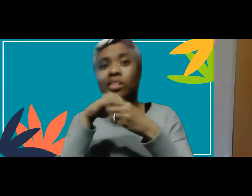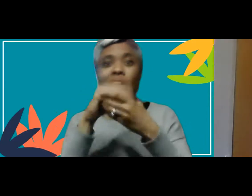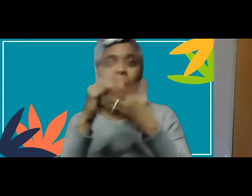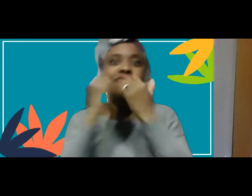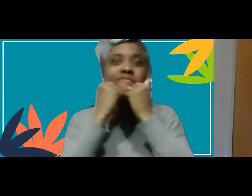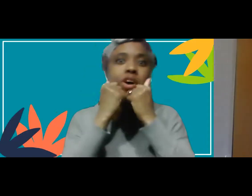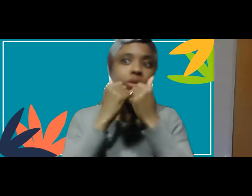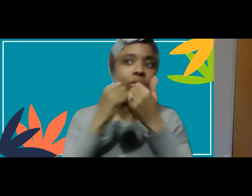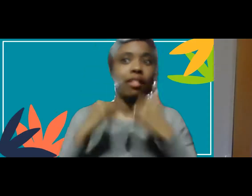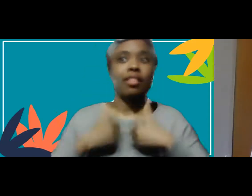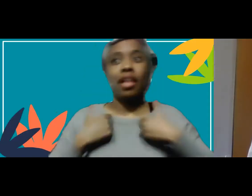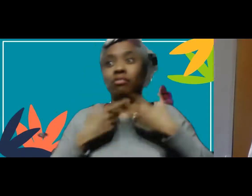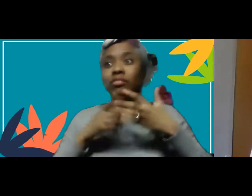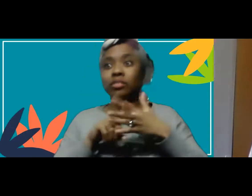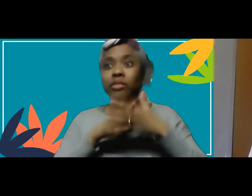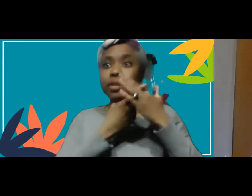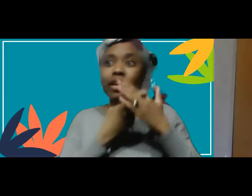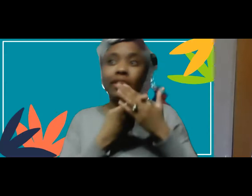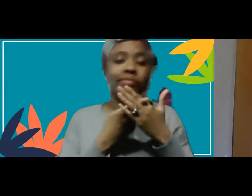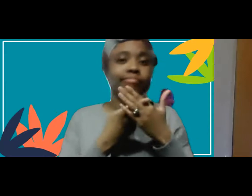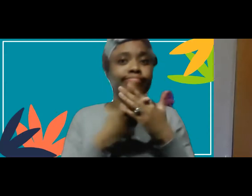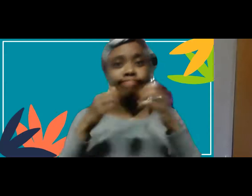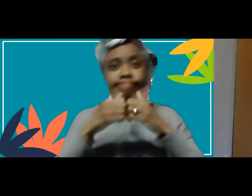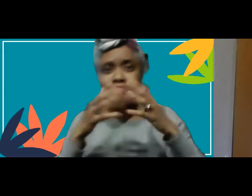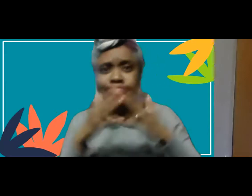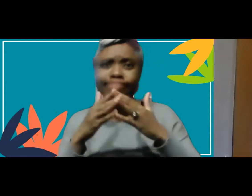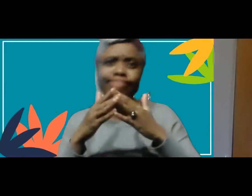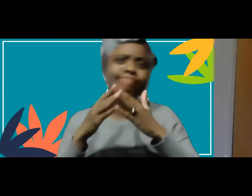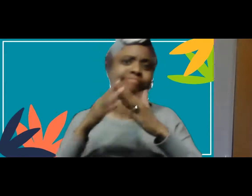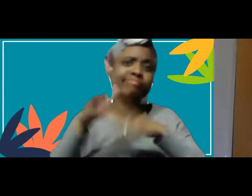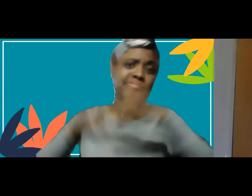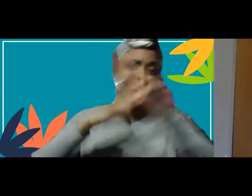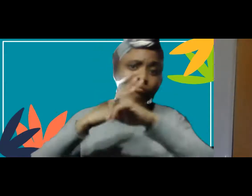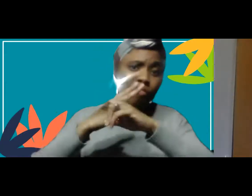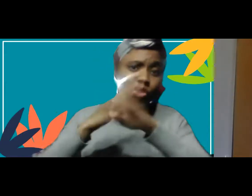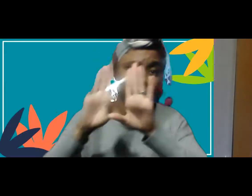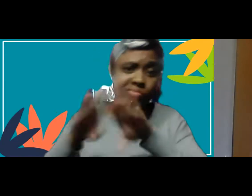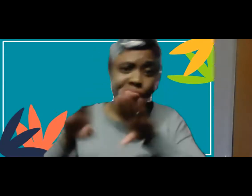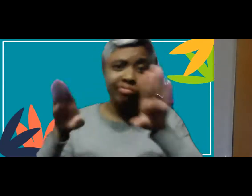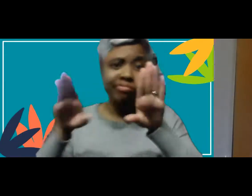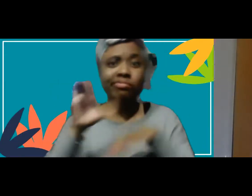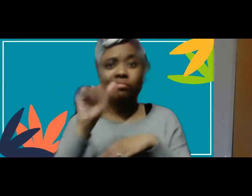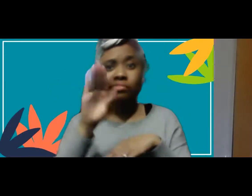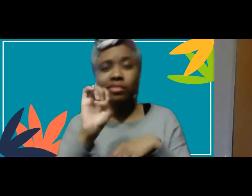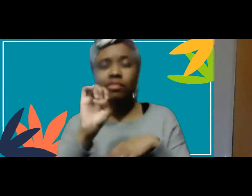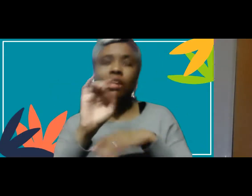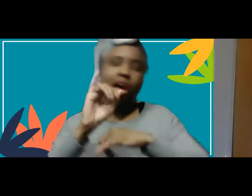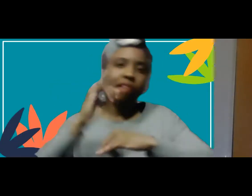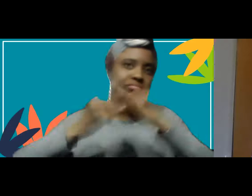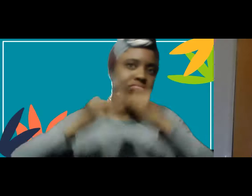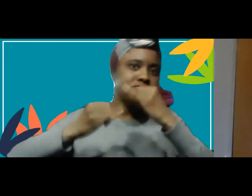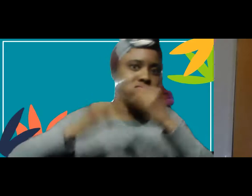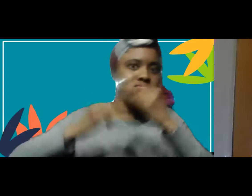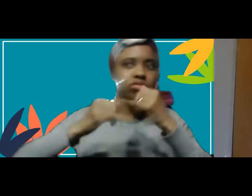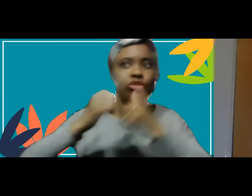So, manifesting as universal childcare, finally the construction of a maternal